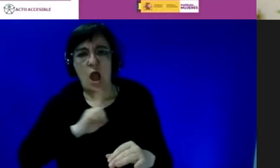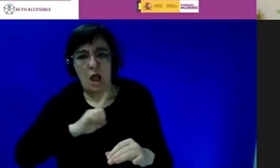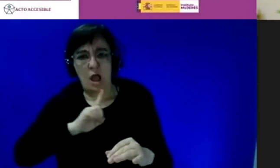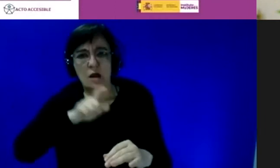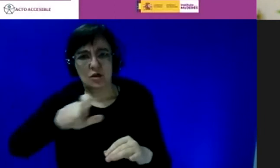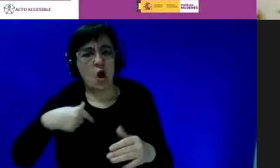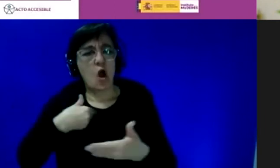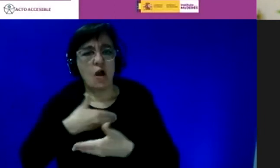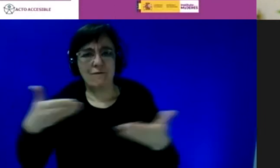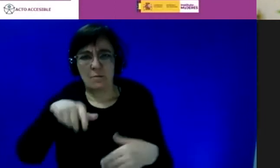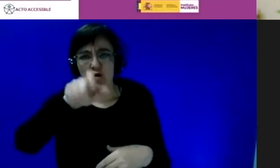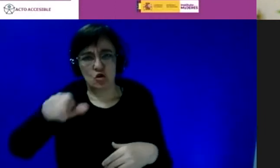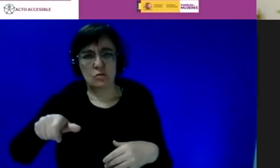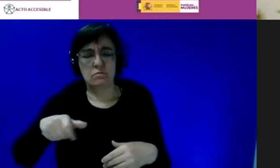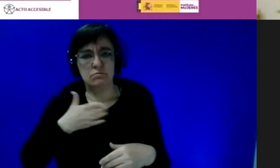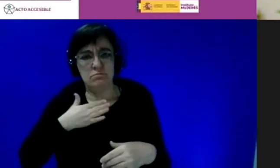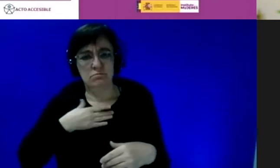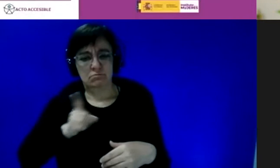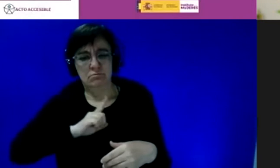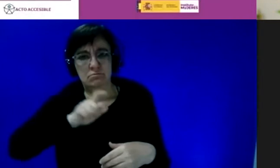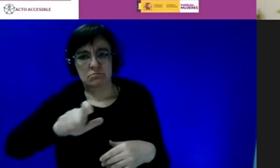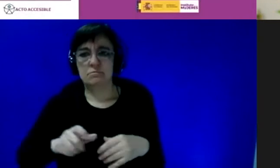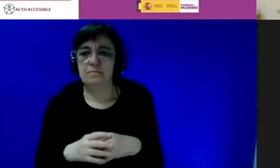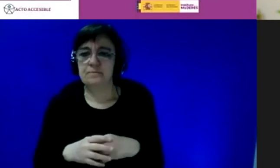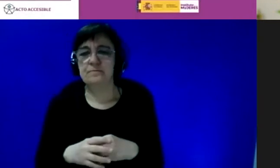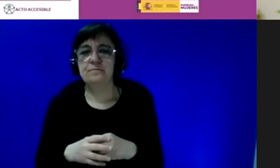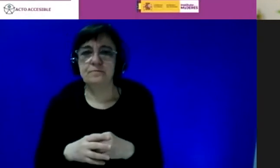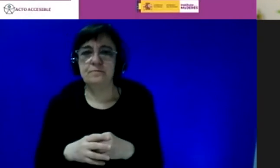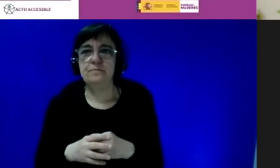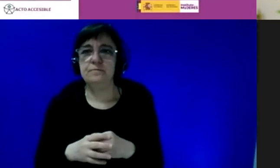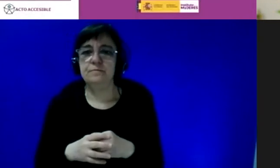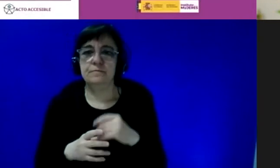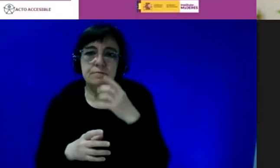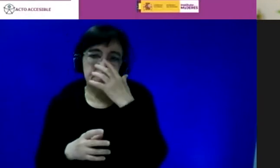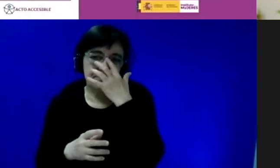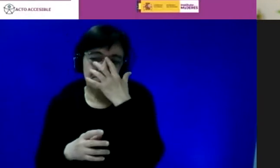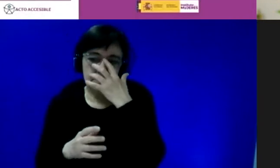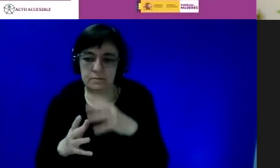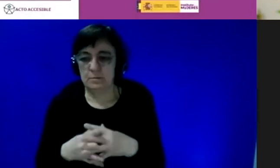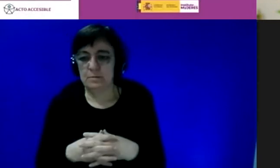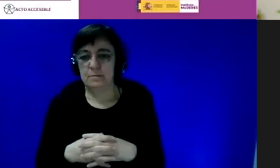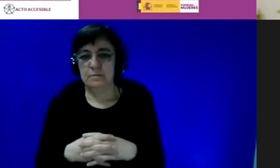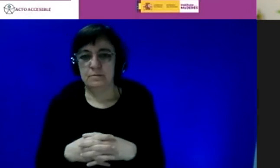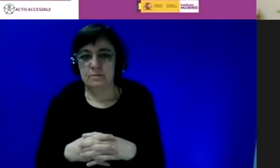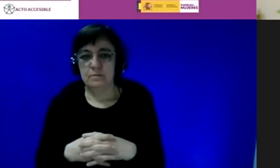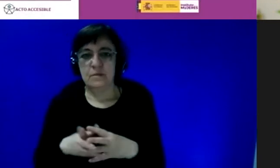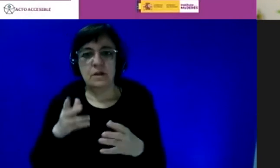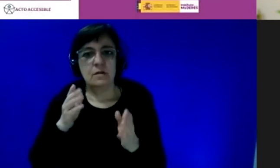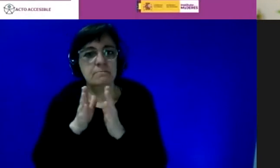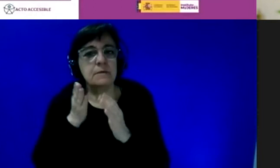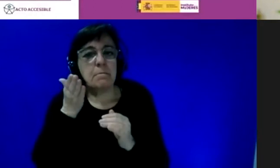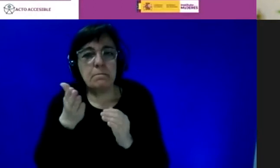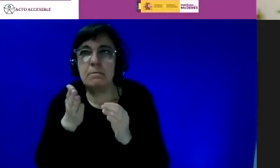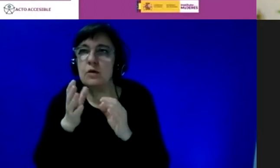And I asking about all of the work, please help to our foundation,